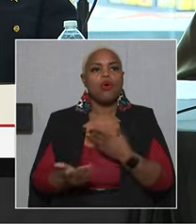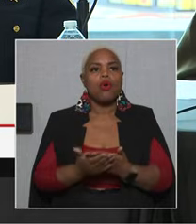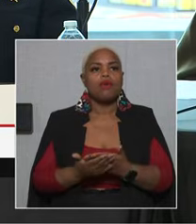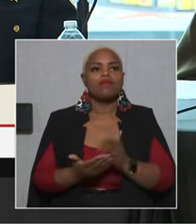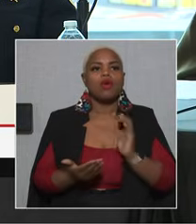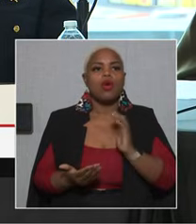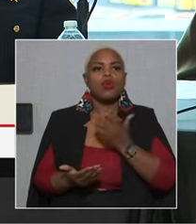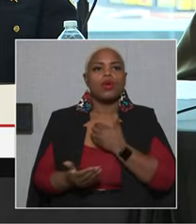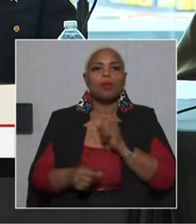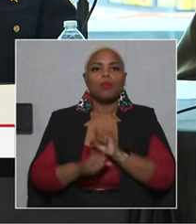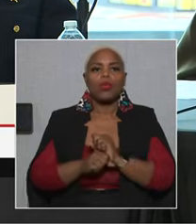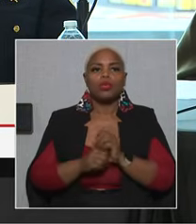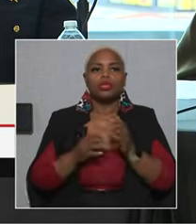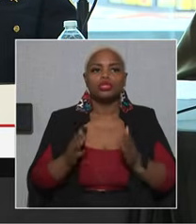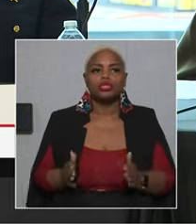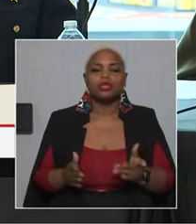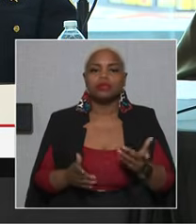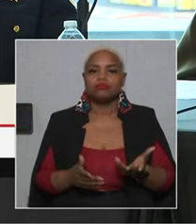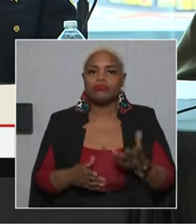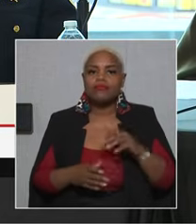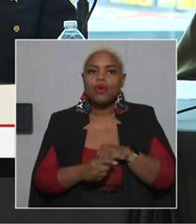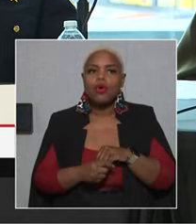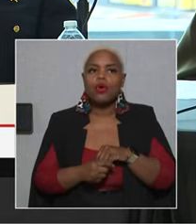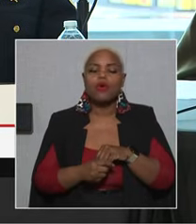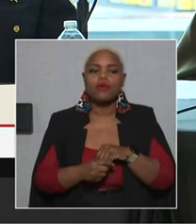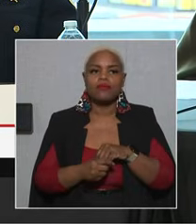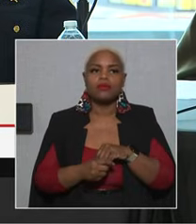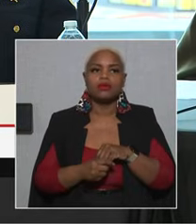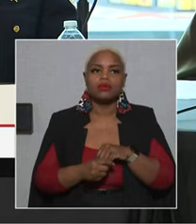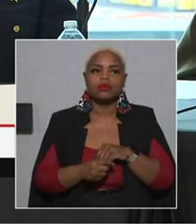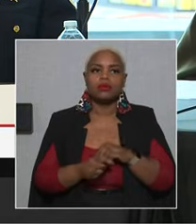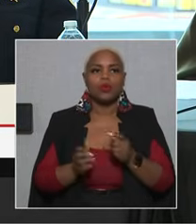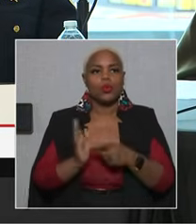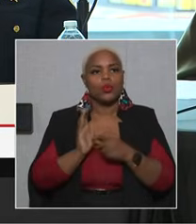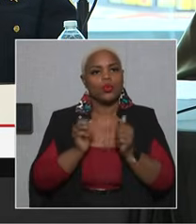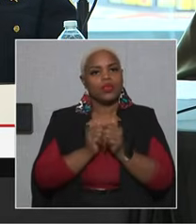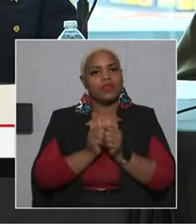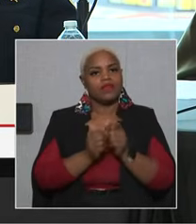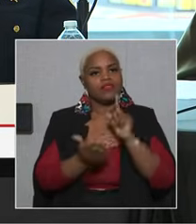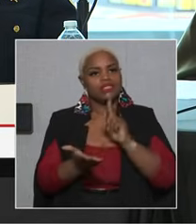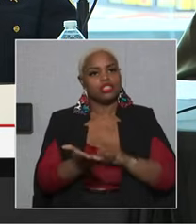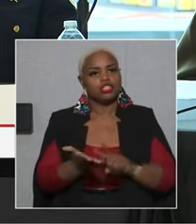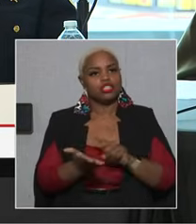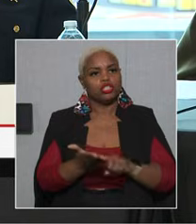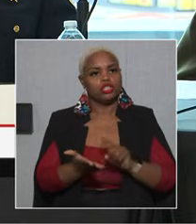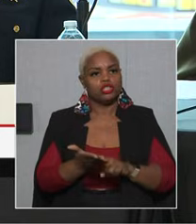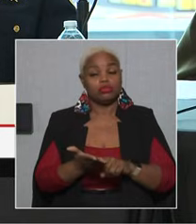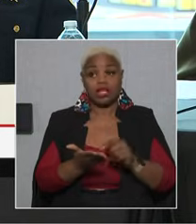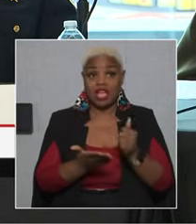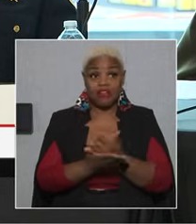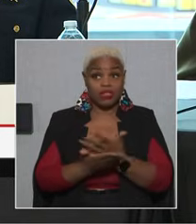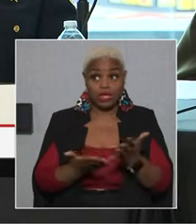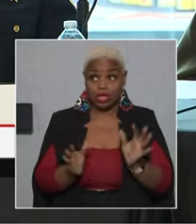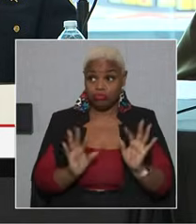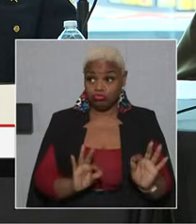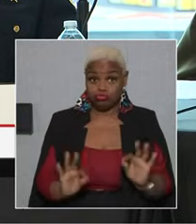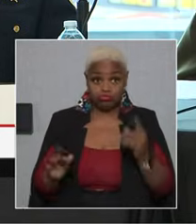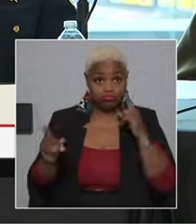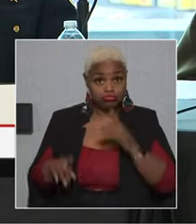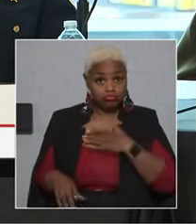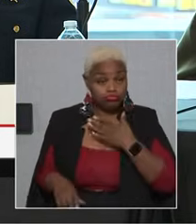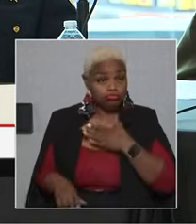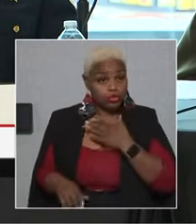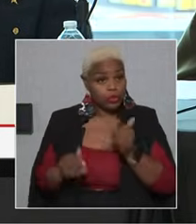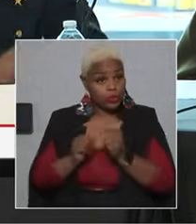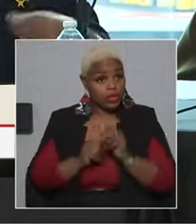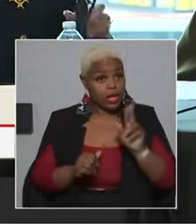employees have participated as they have been asked by both the Congress and the USAO.